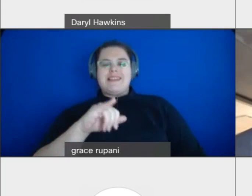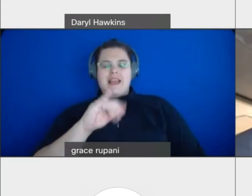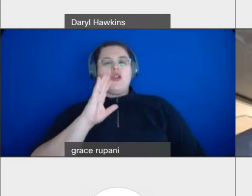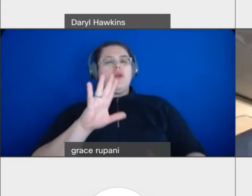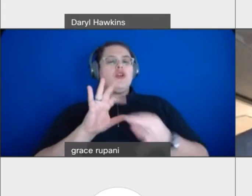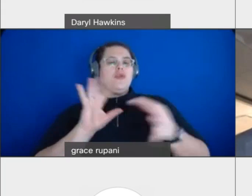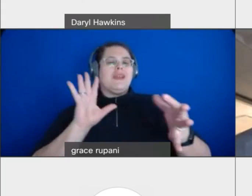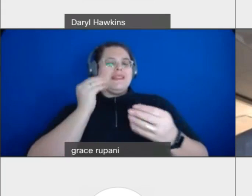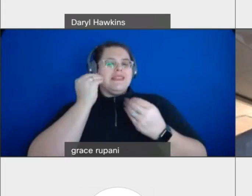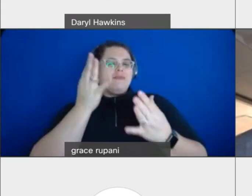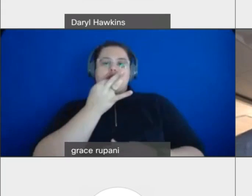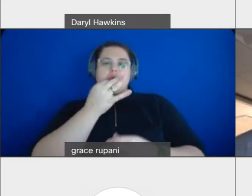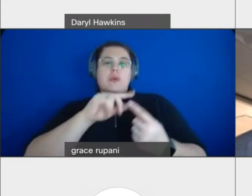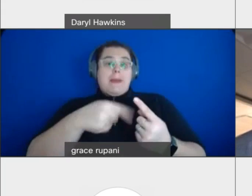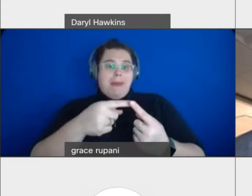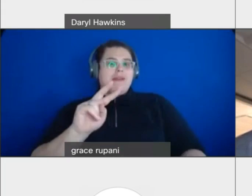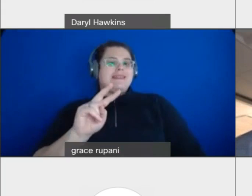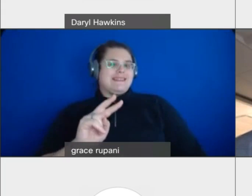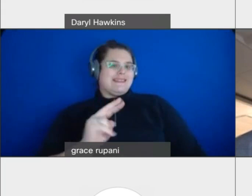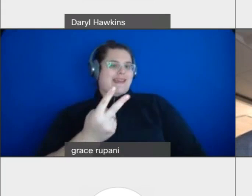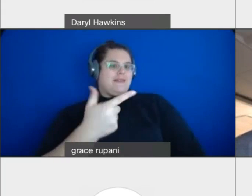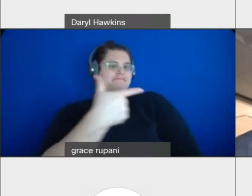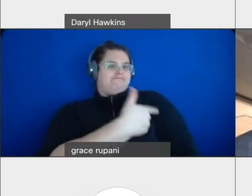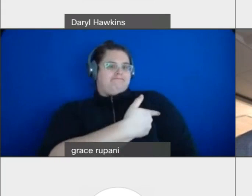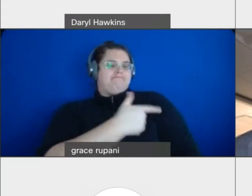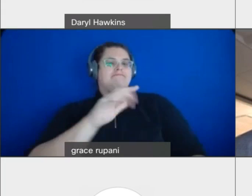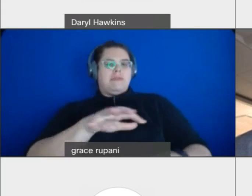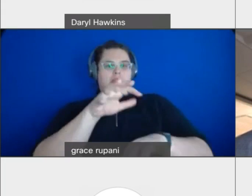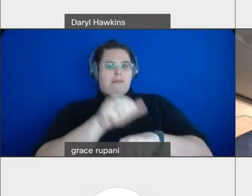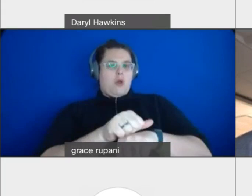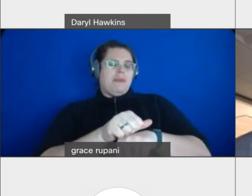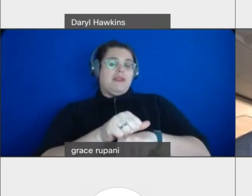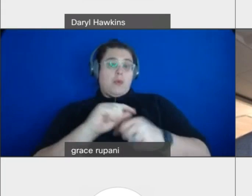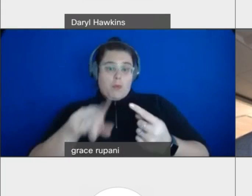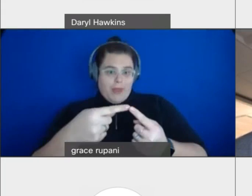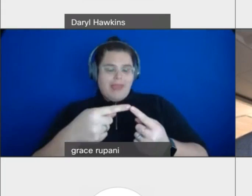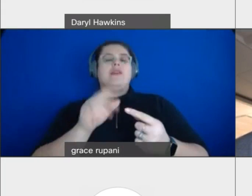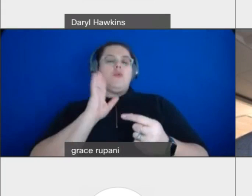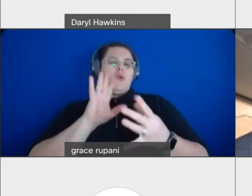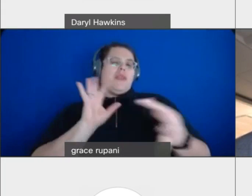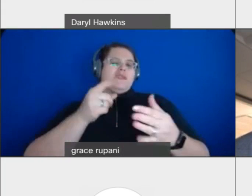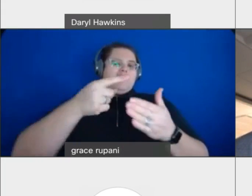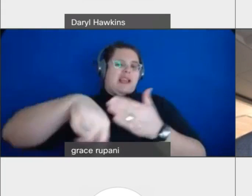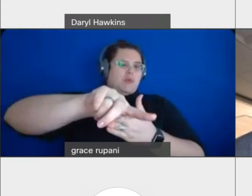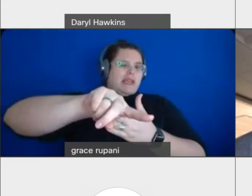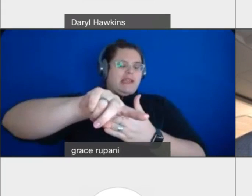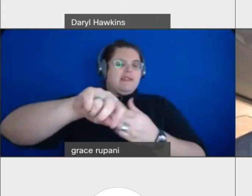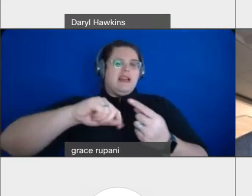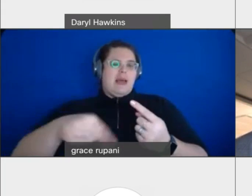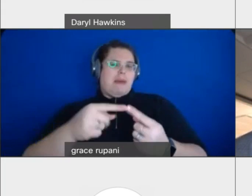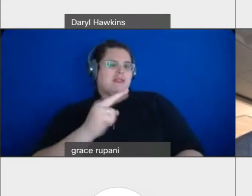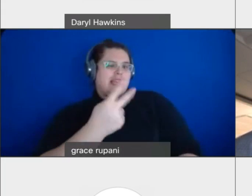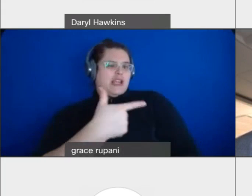dose appointment next week. And last week there was mention that the requirement to get